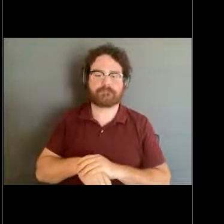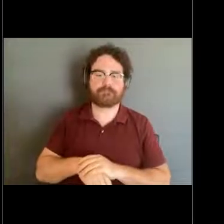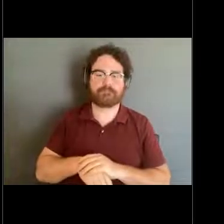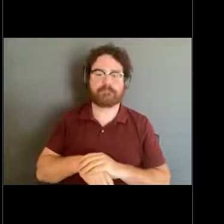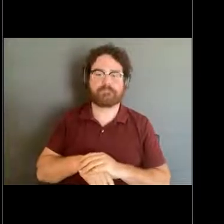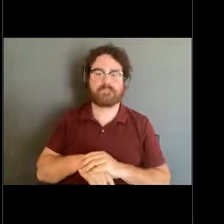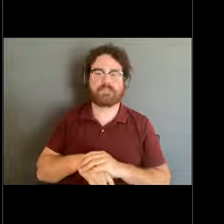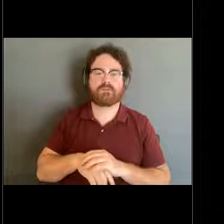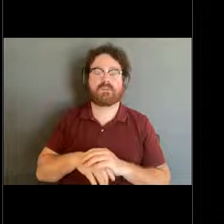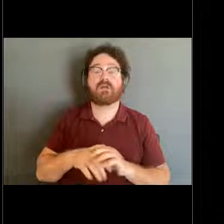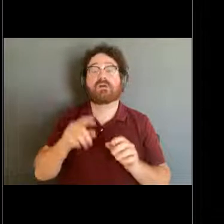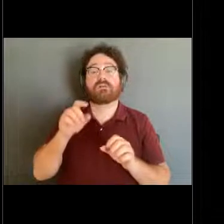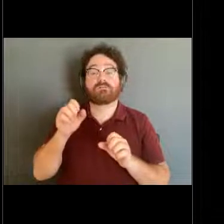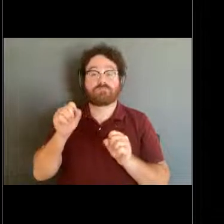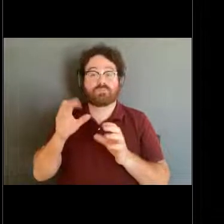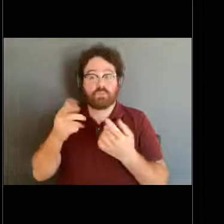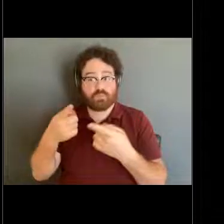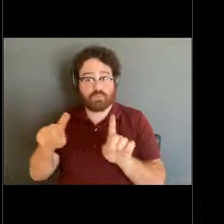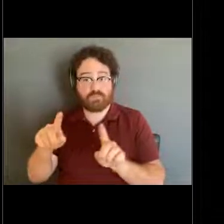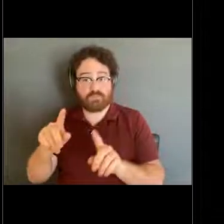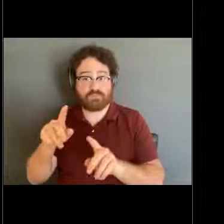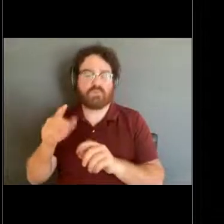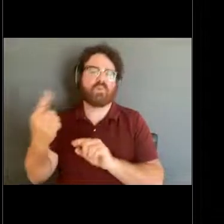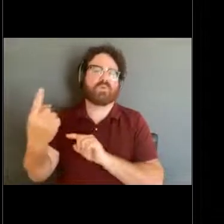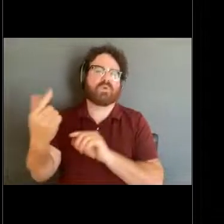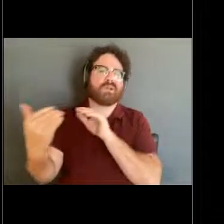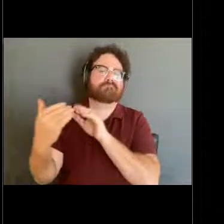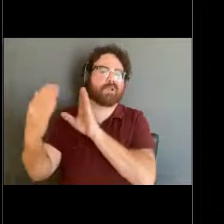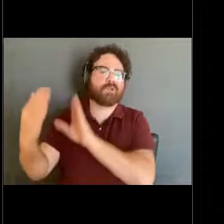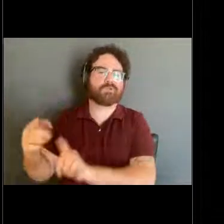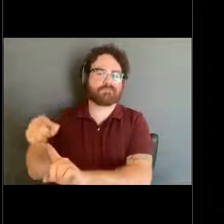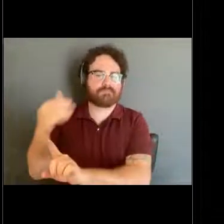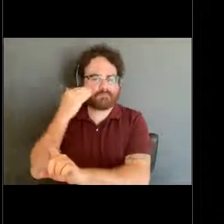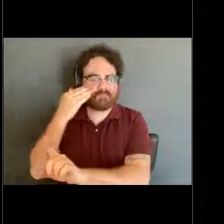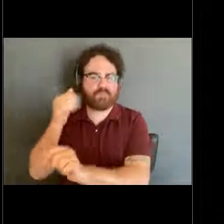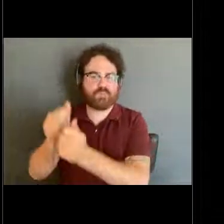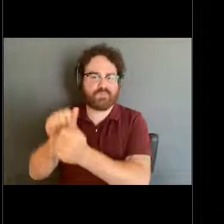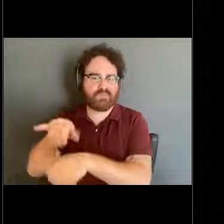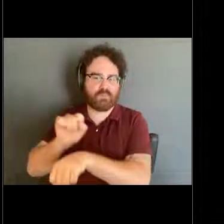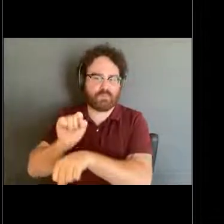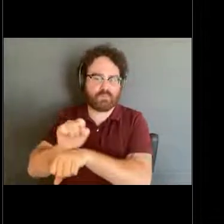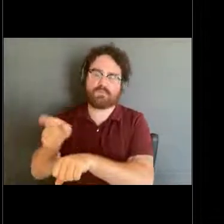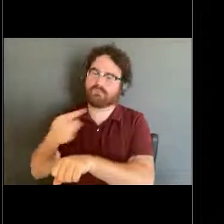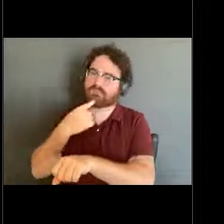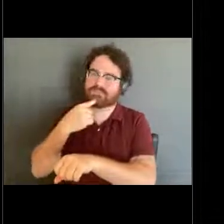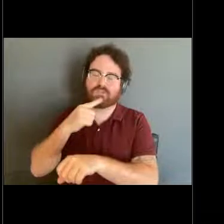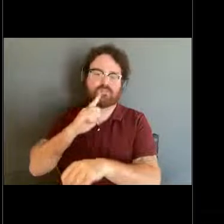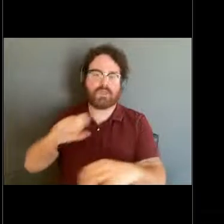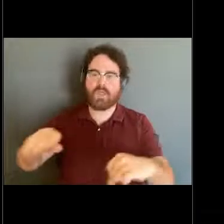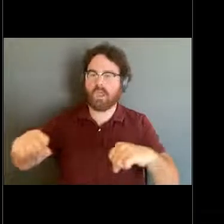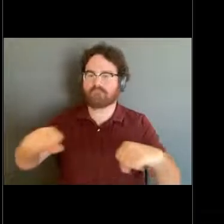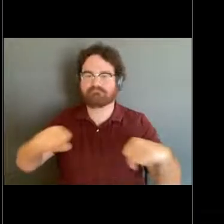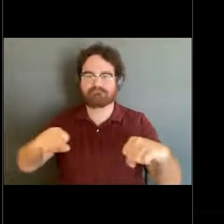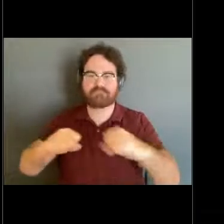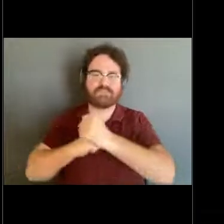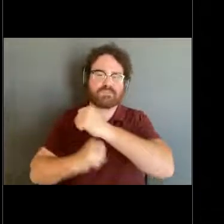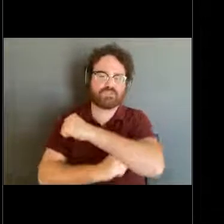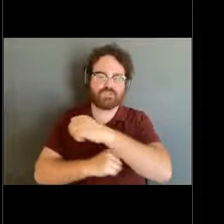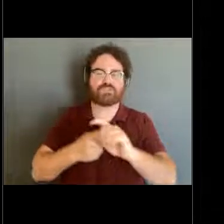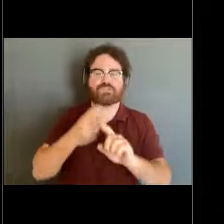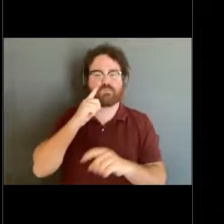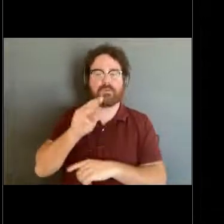associated or familiar with the work, he said it shook the Montreal Protocol to its foundation. We shared the results with other agencies,